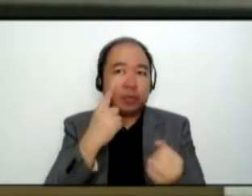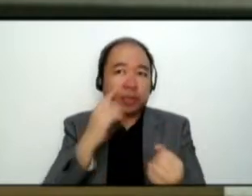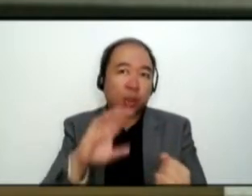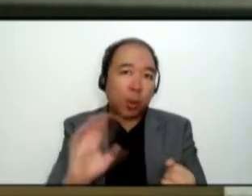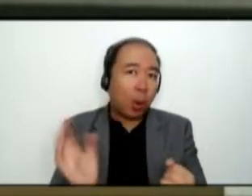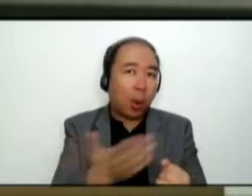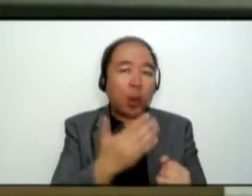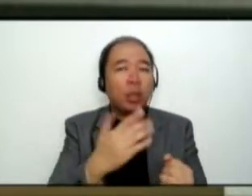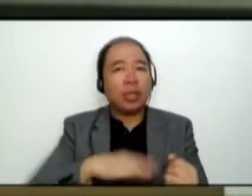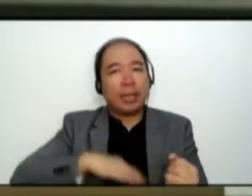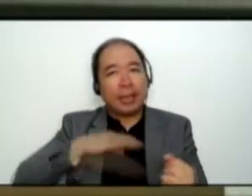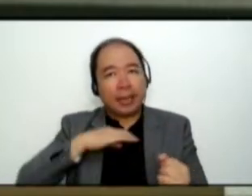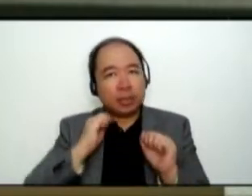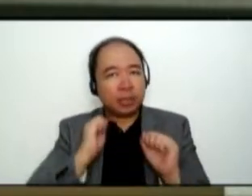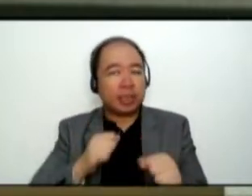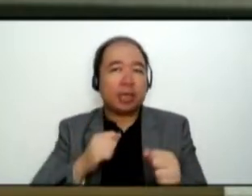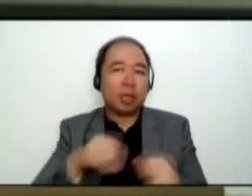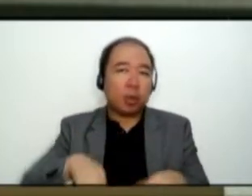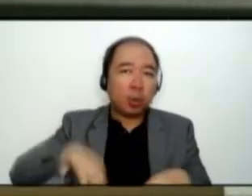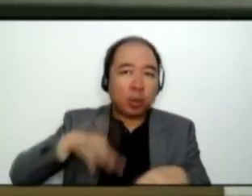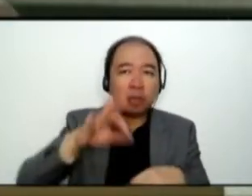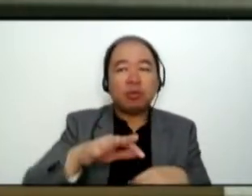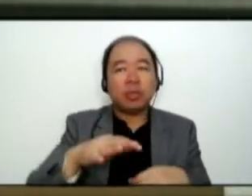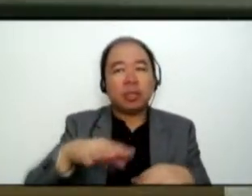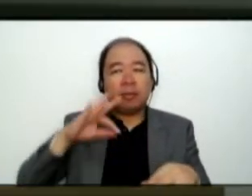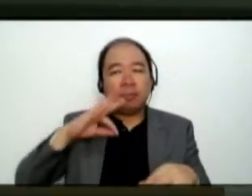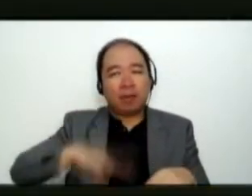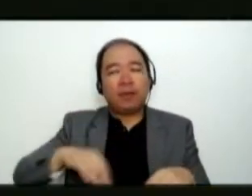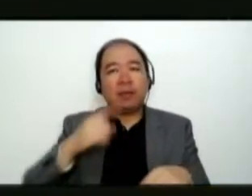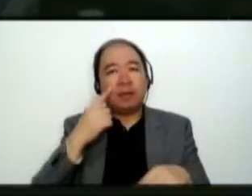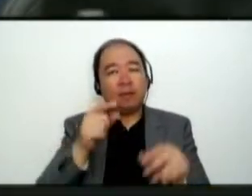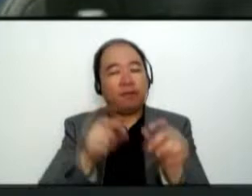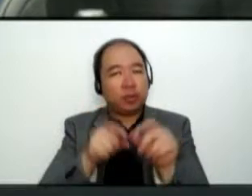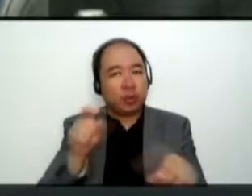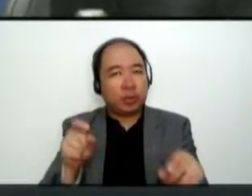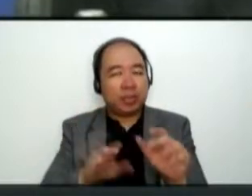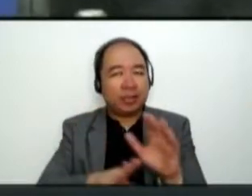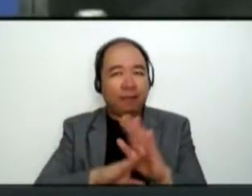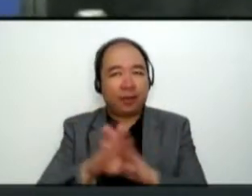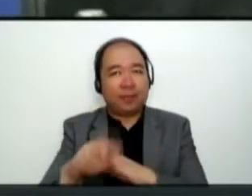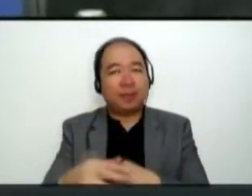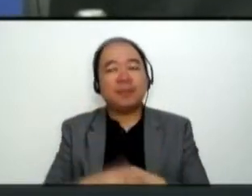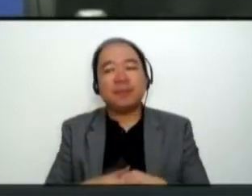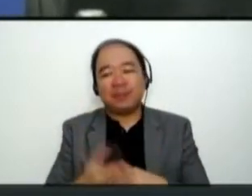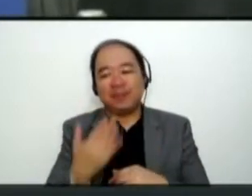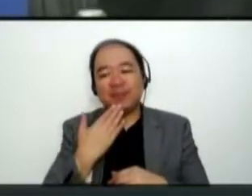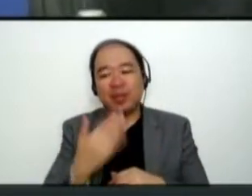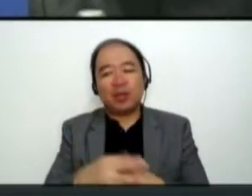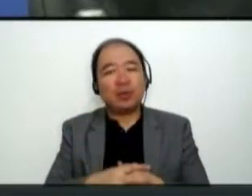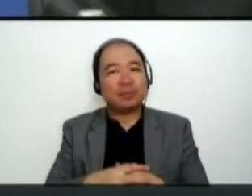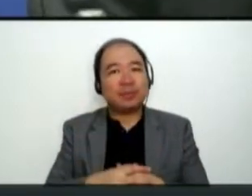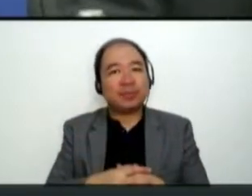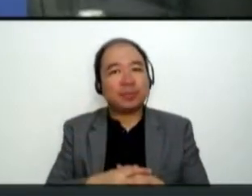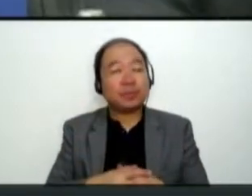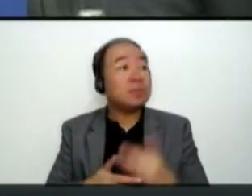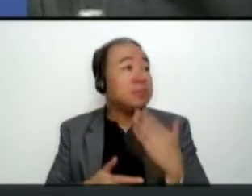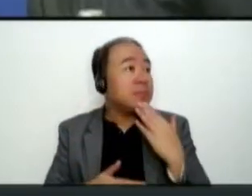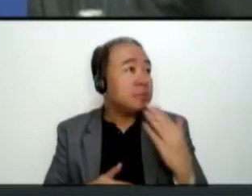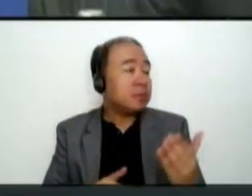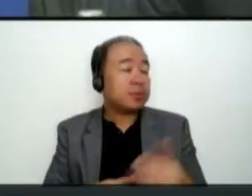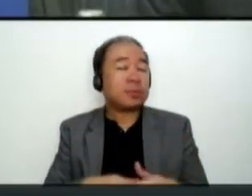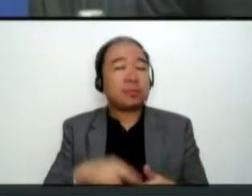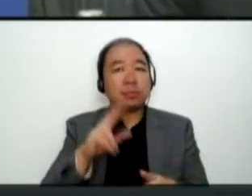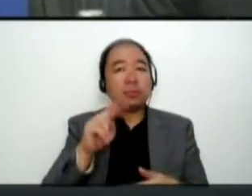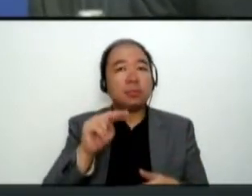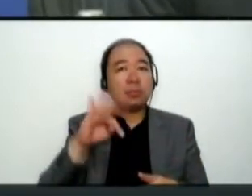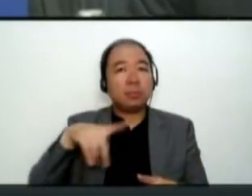to and benefit from social development. Thank you. Thank you, distinguished delegate of UNFPA. The